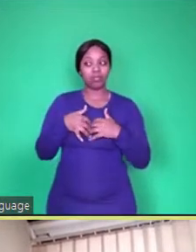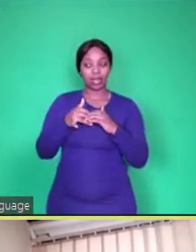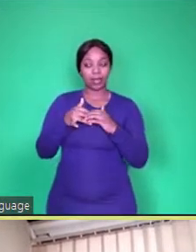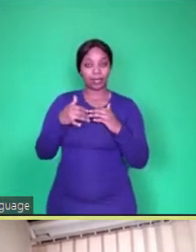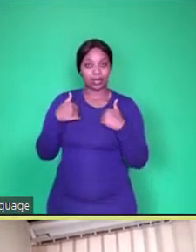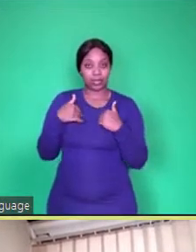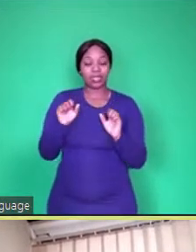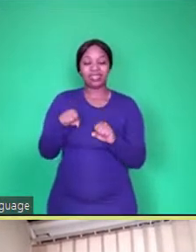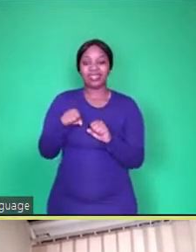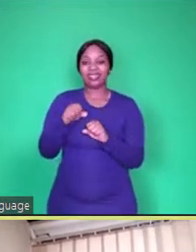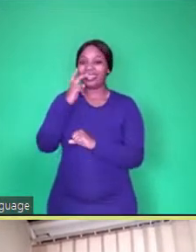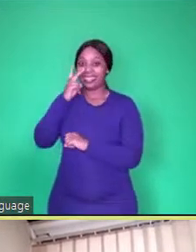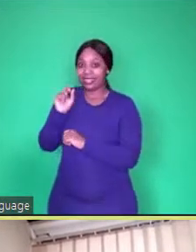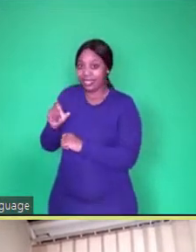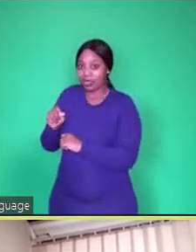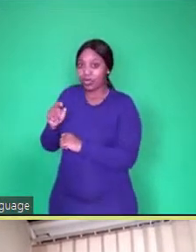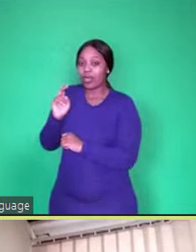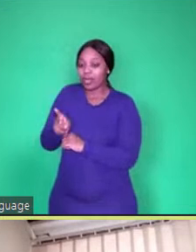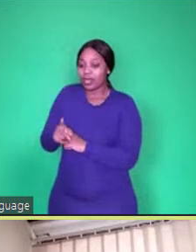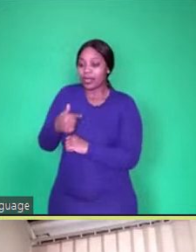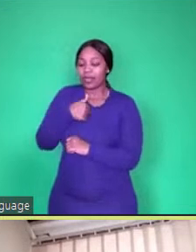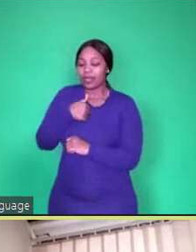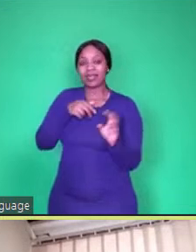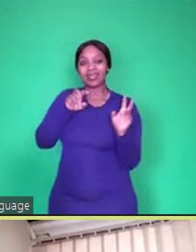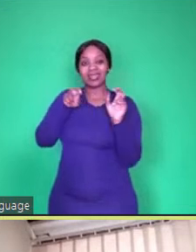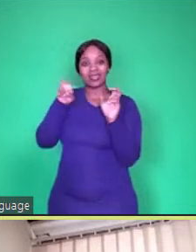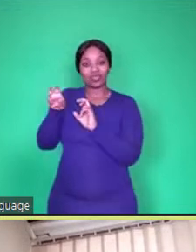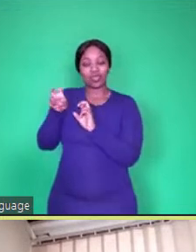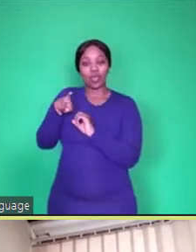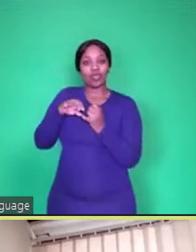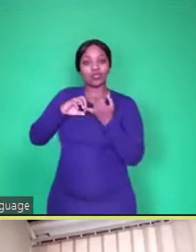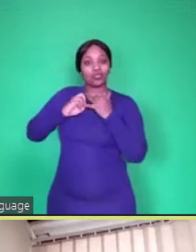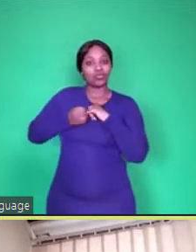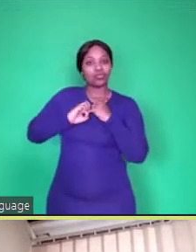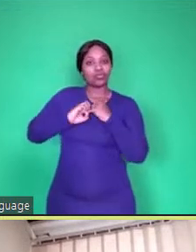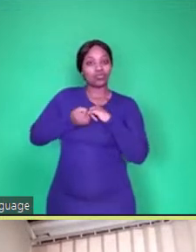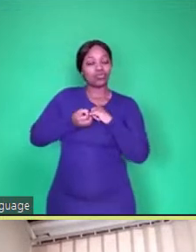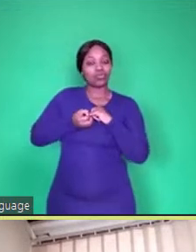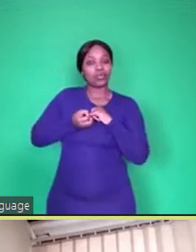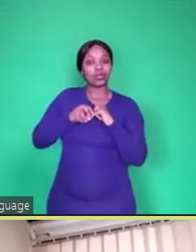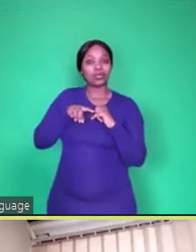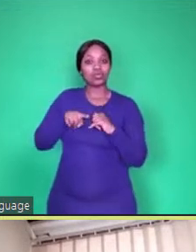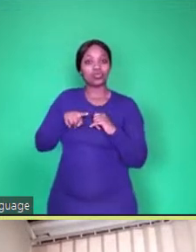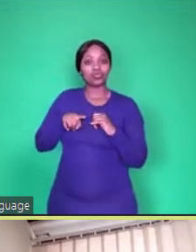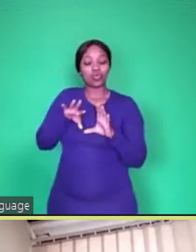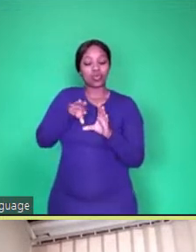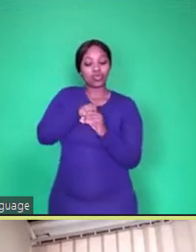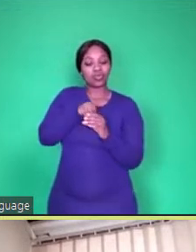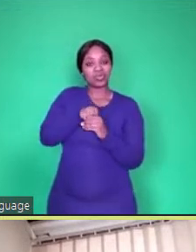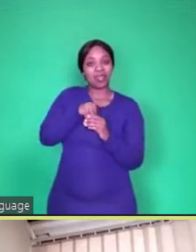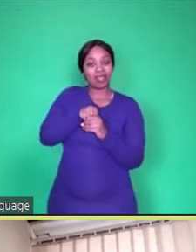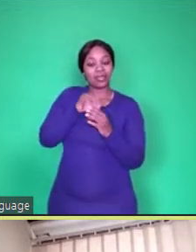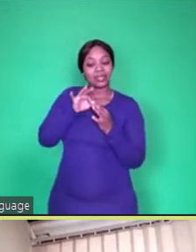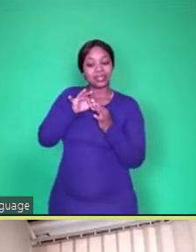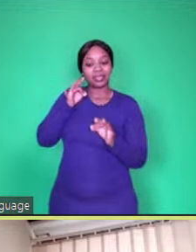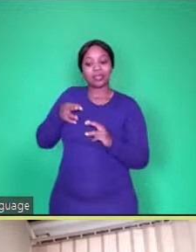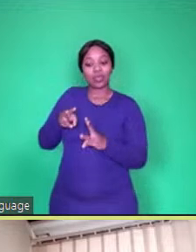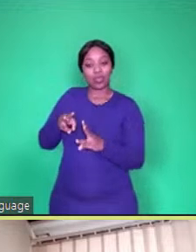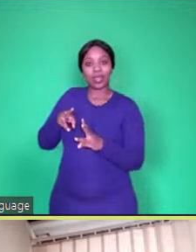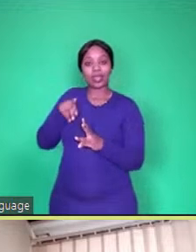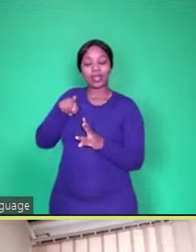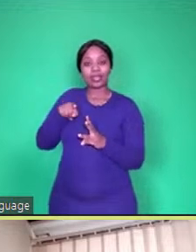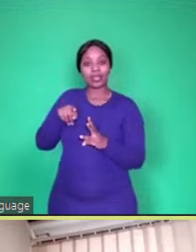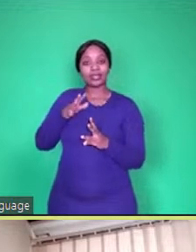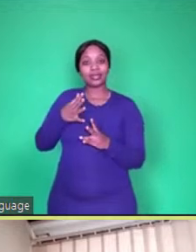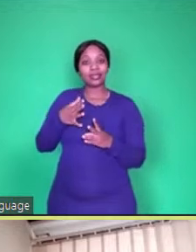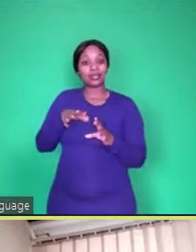one. Again, I'm on the issue of trying to conceptualize in a more simplest way, indicating that migration on its own